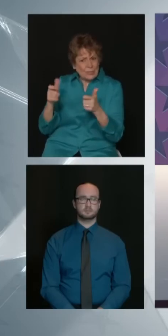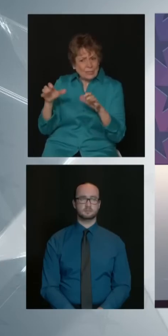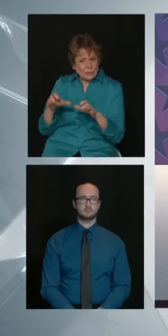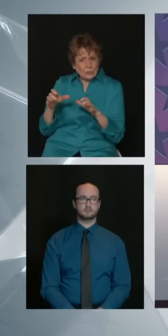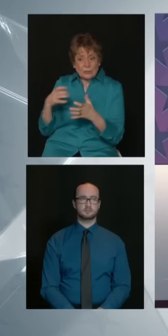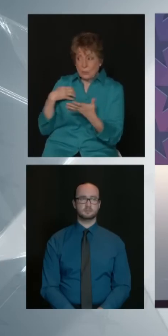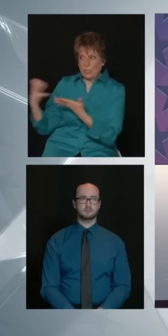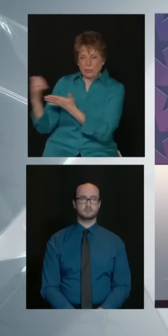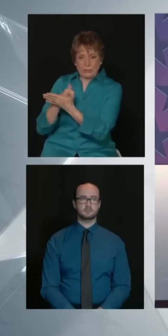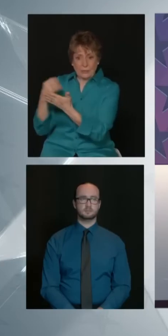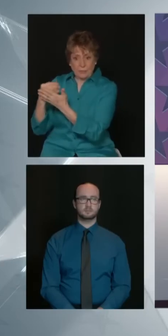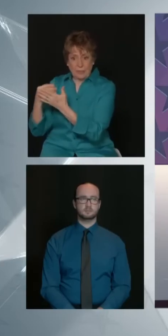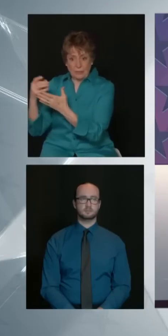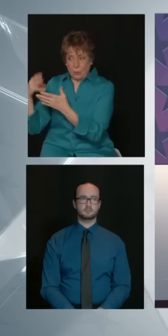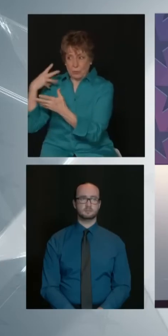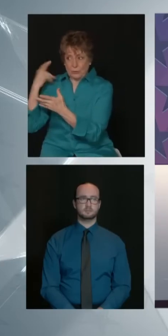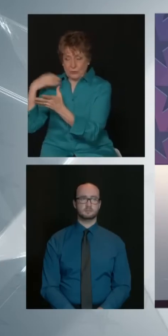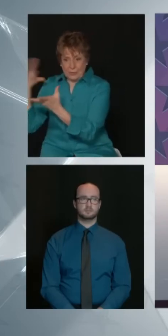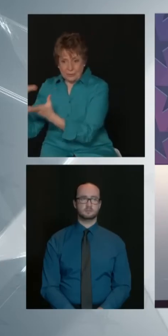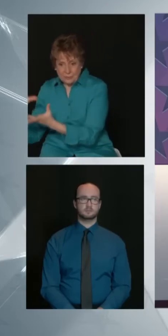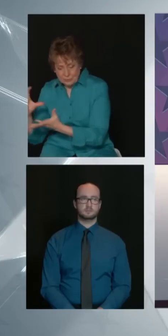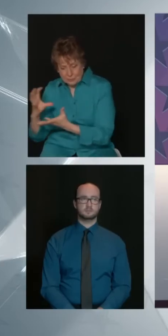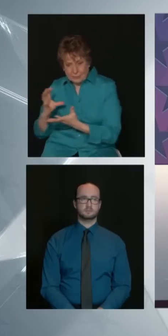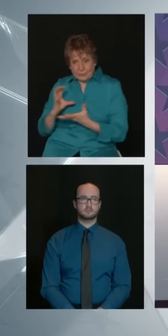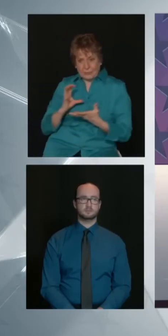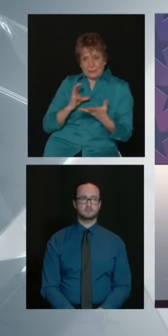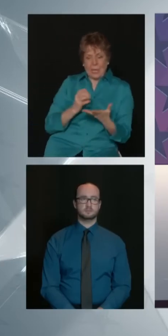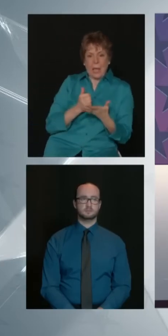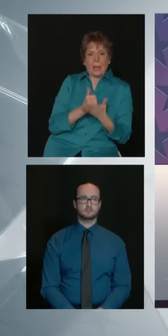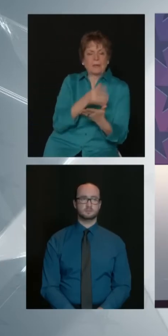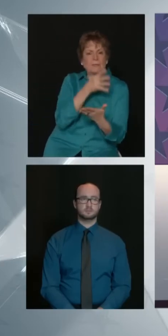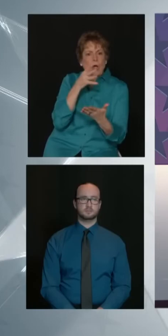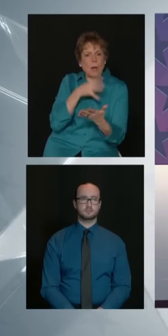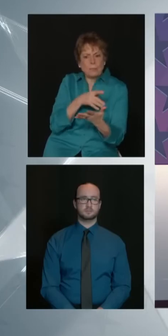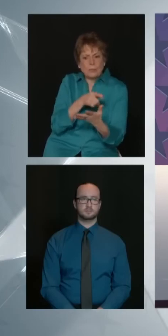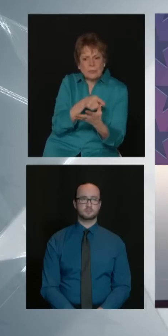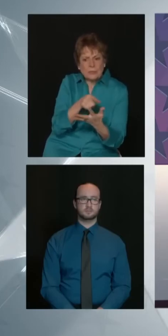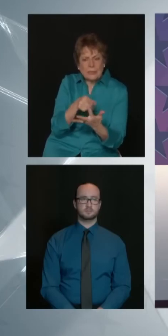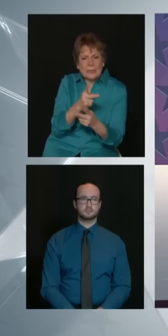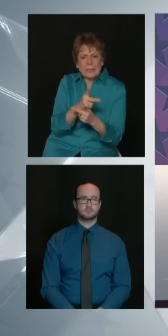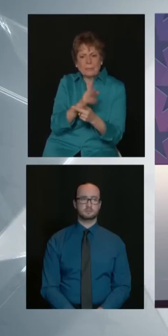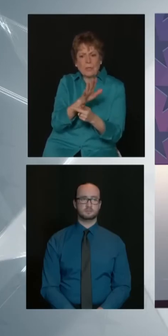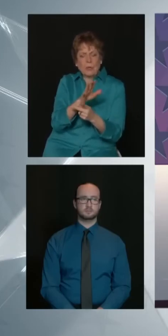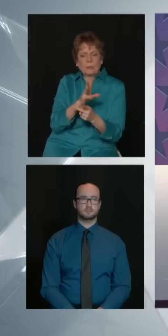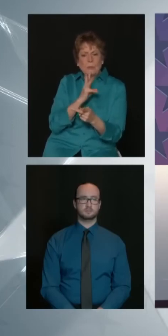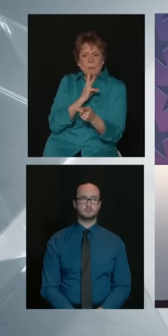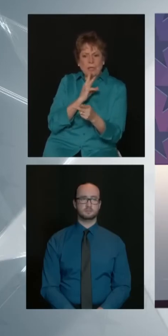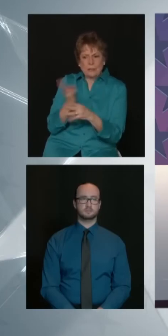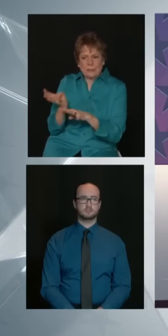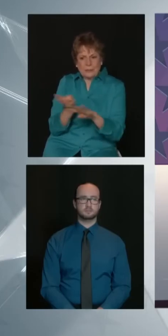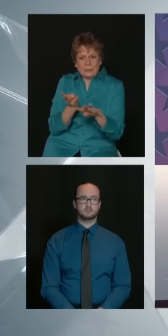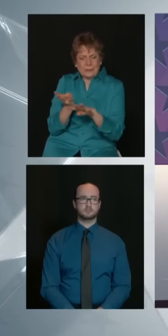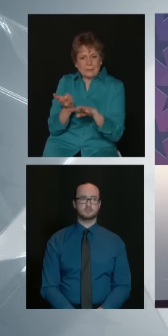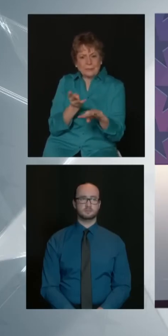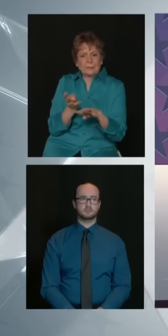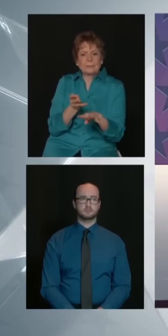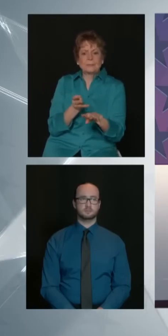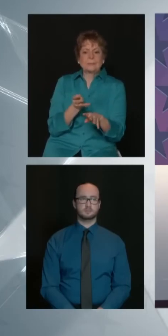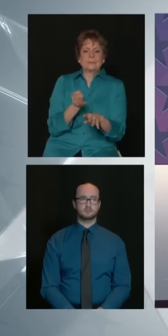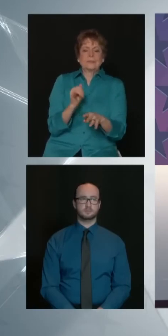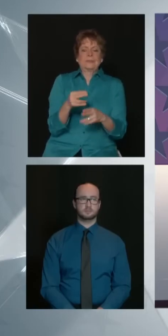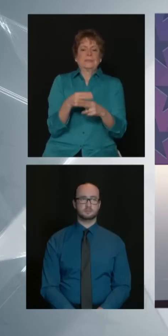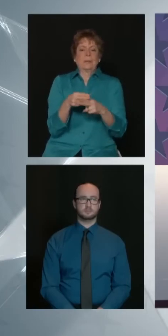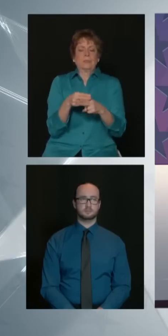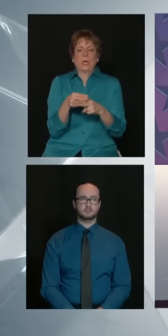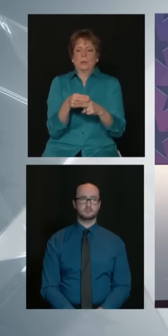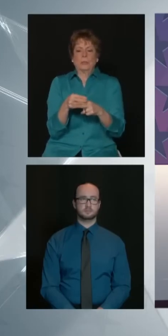farmers keep water up in Lake Mead. That's just a stopgap measure. We can't do this all on our own.